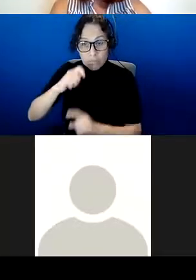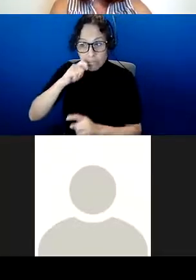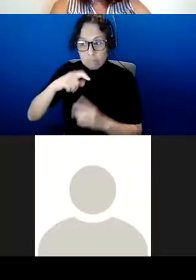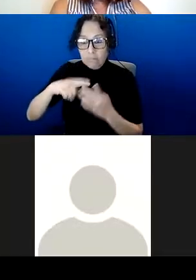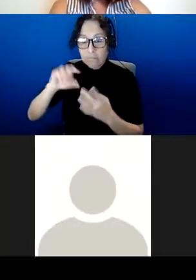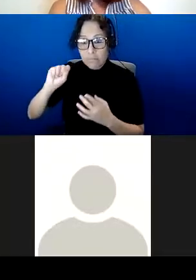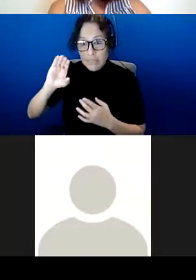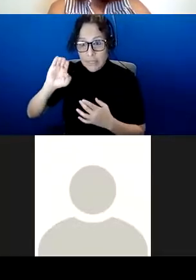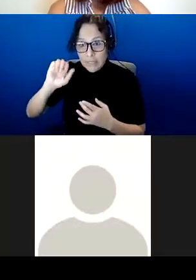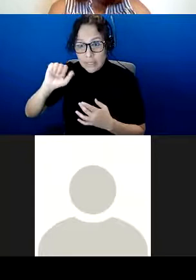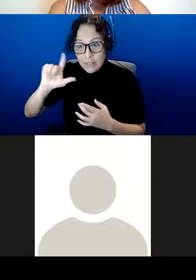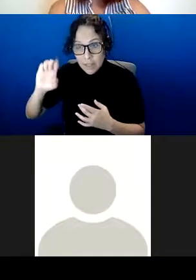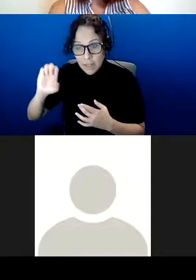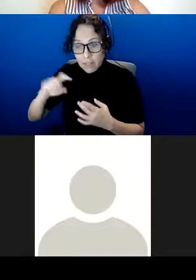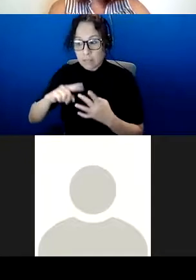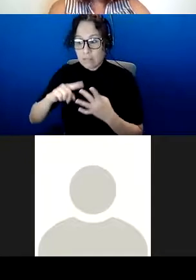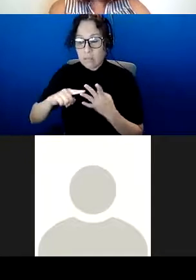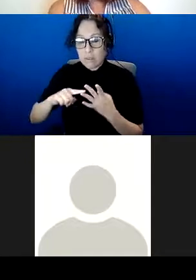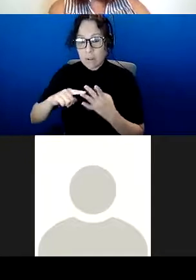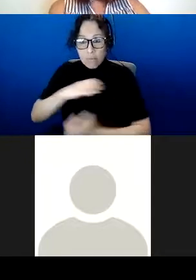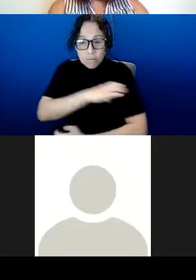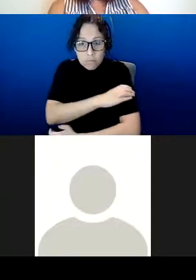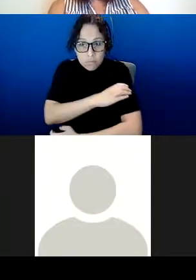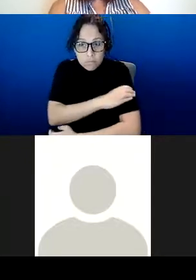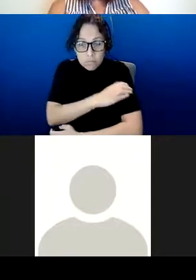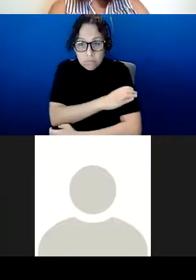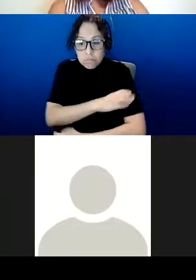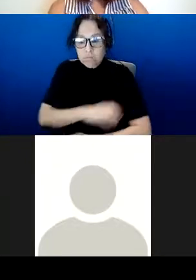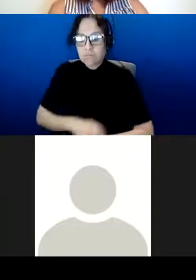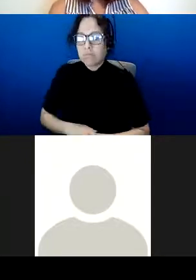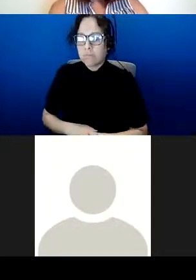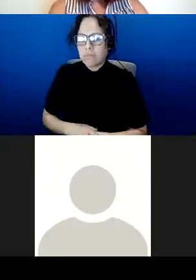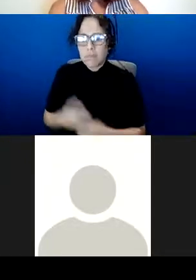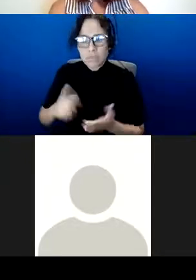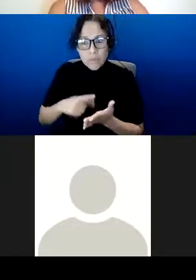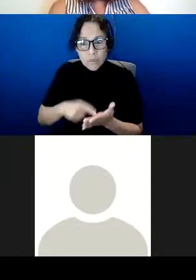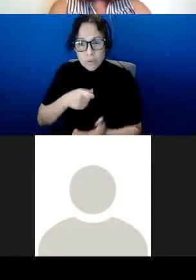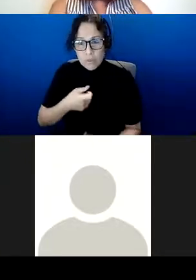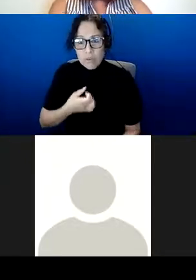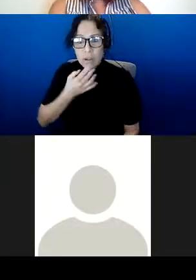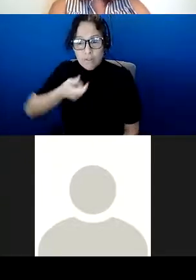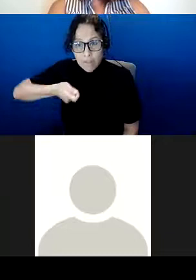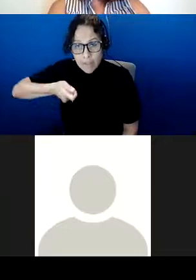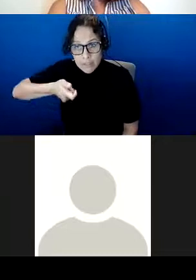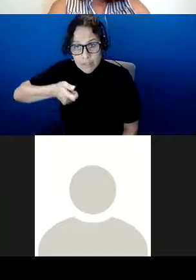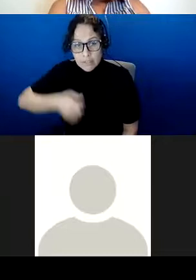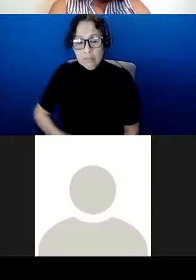scale, blood pressure monitor, sometimes a flashlight. If you do not have